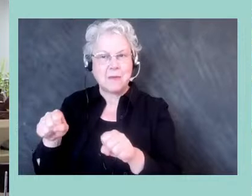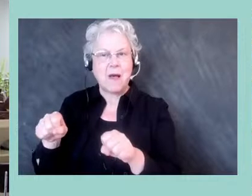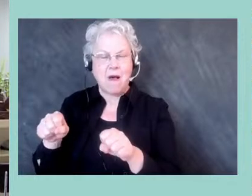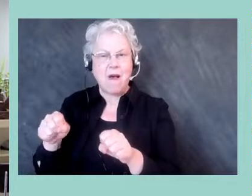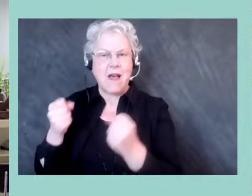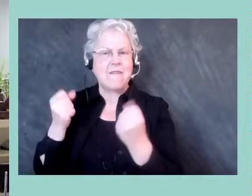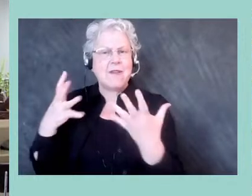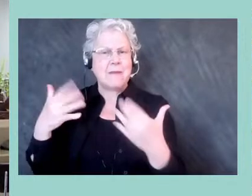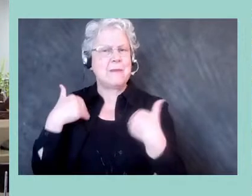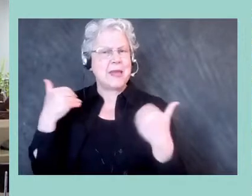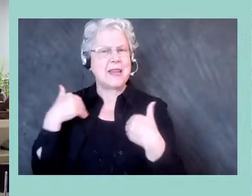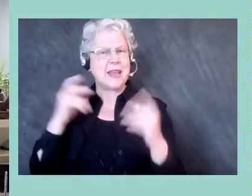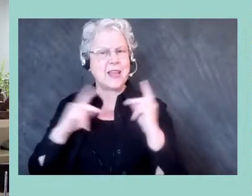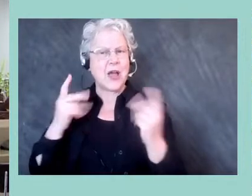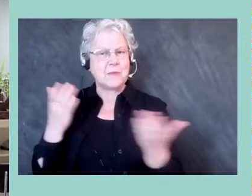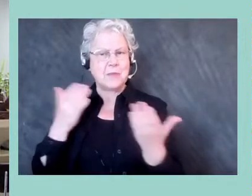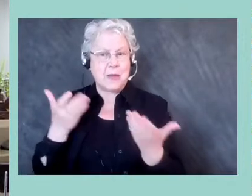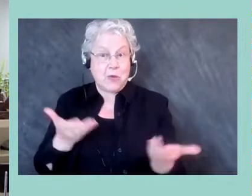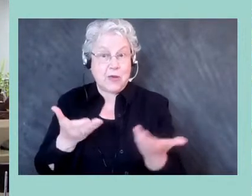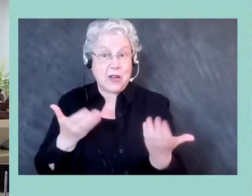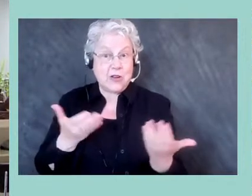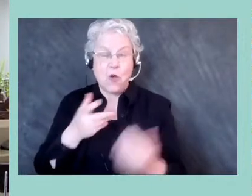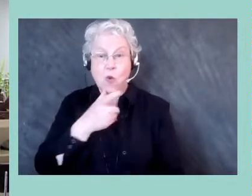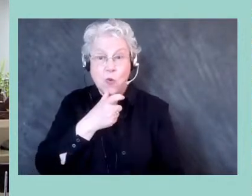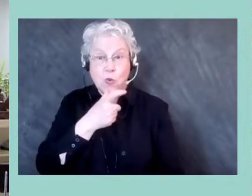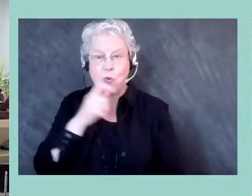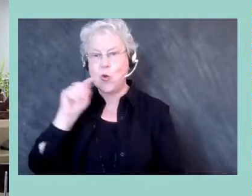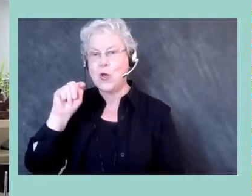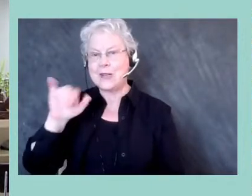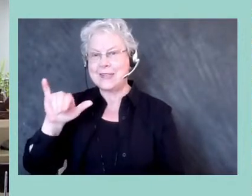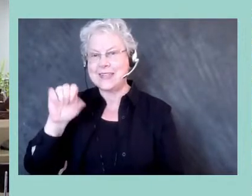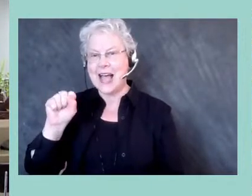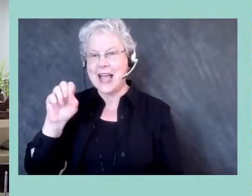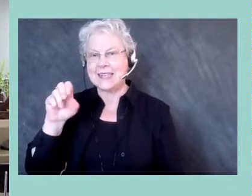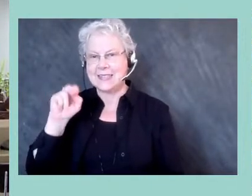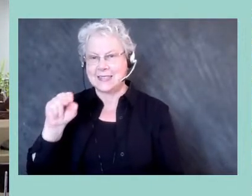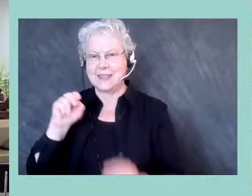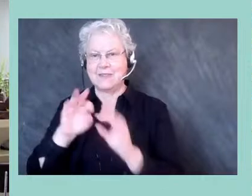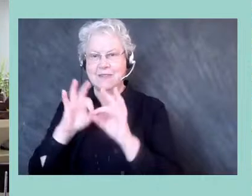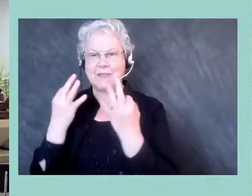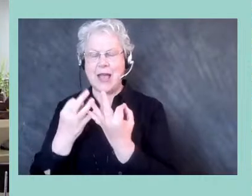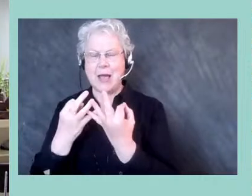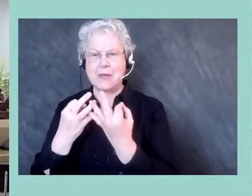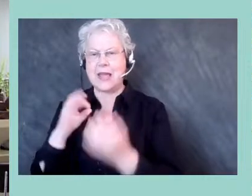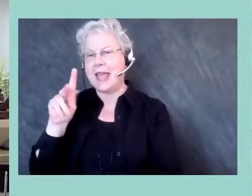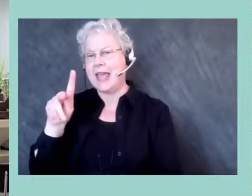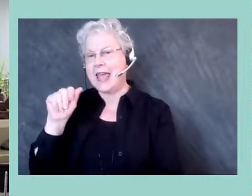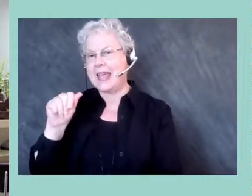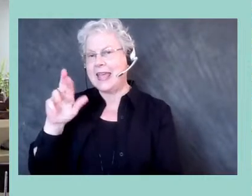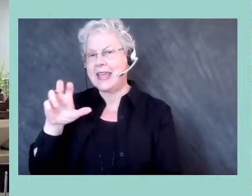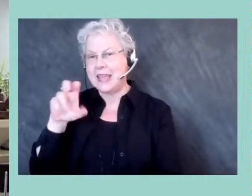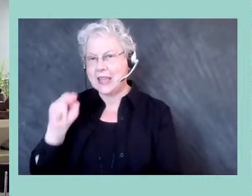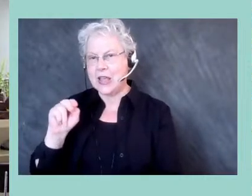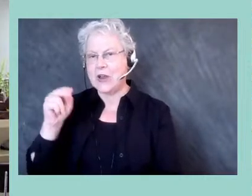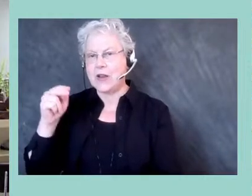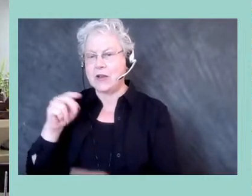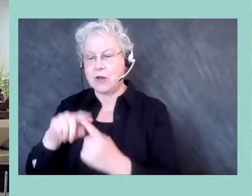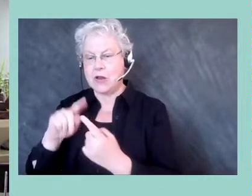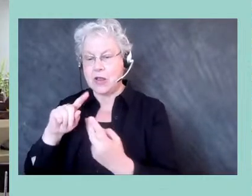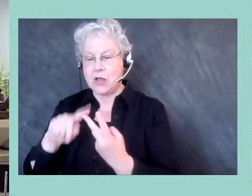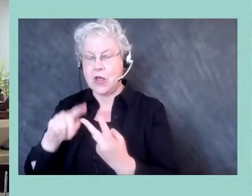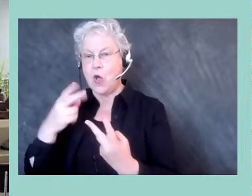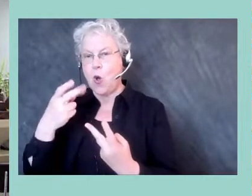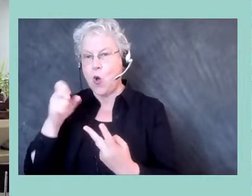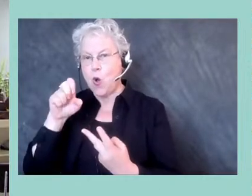today is the Tyson family. The late Karen and Herb Tyson and their daughter, the